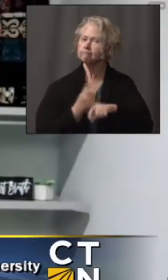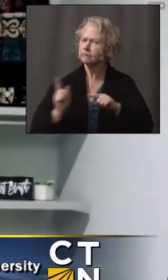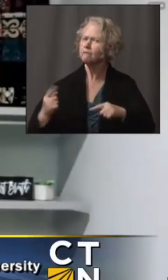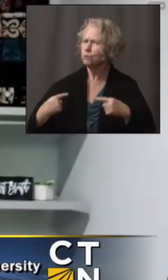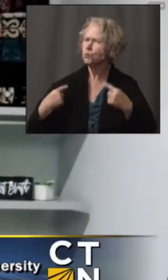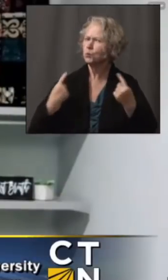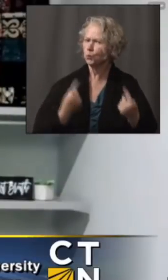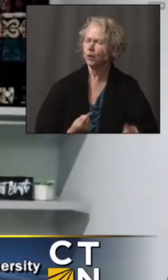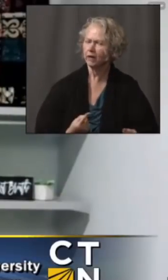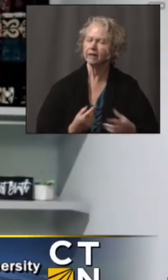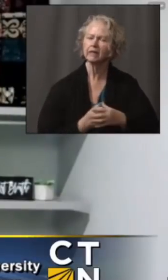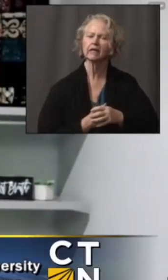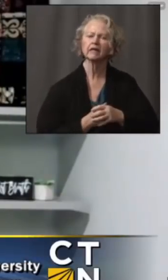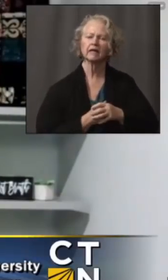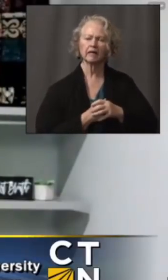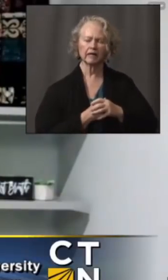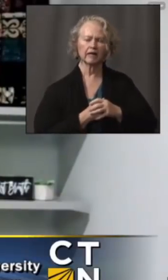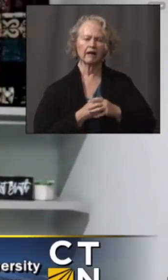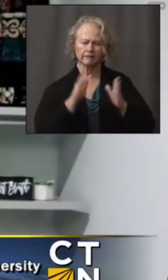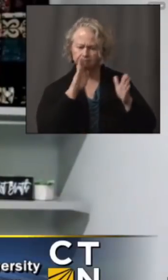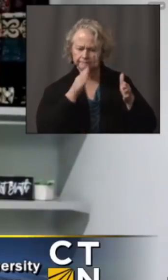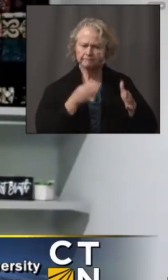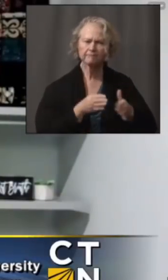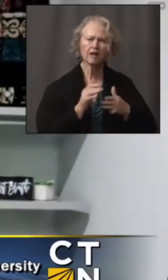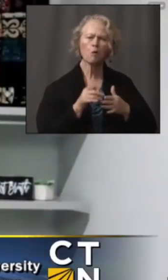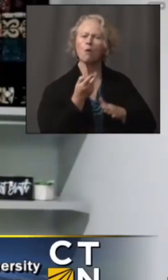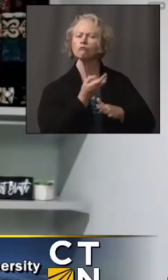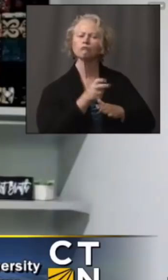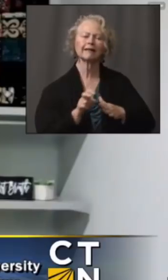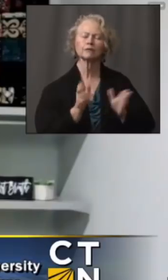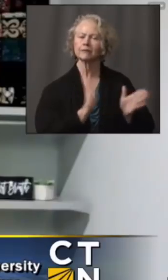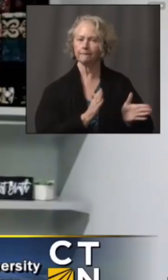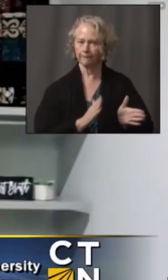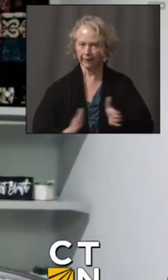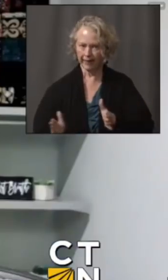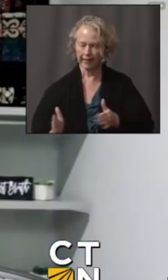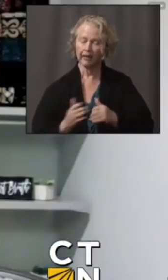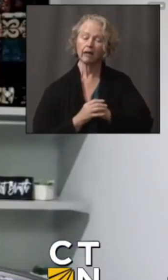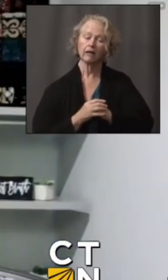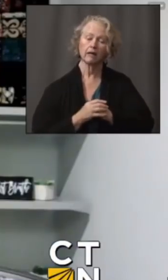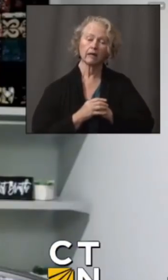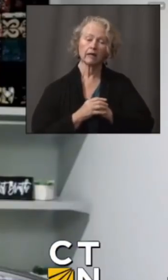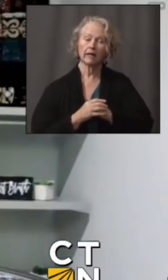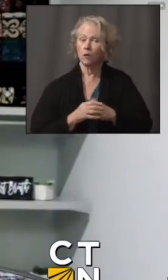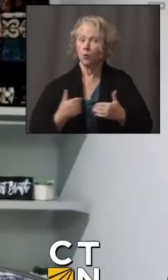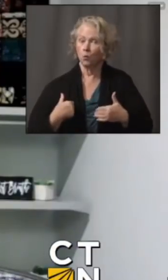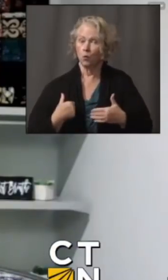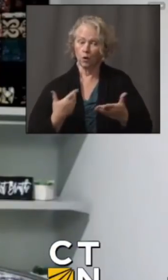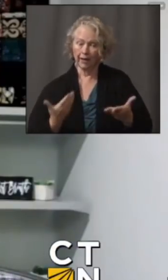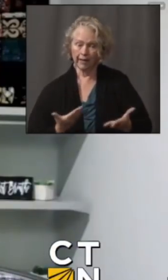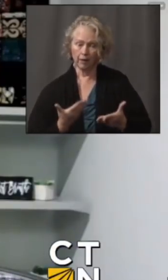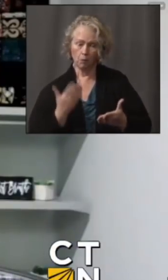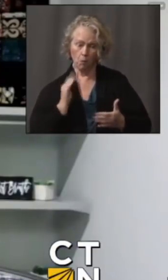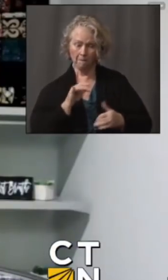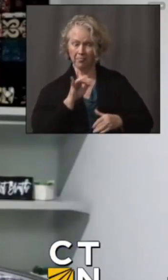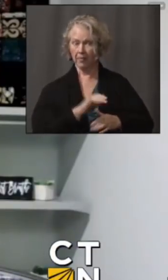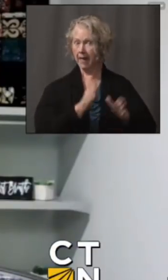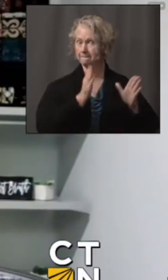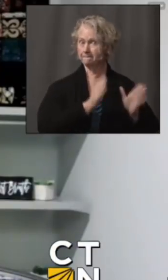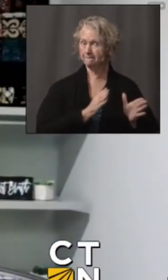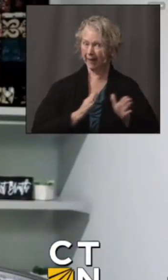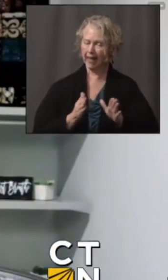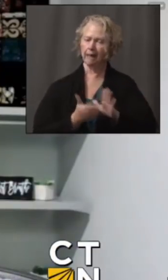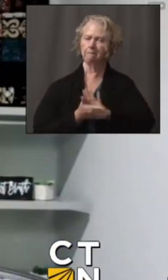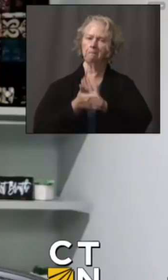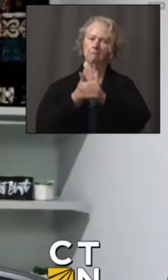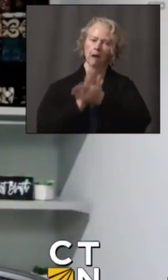time, mapping out transition plans. And so now we're here to help turn those plans into an